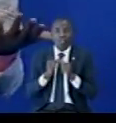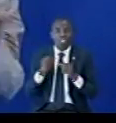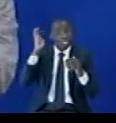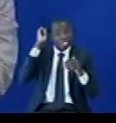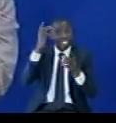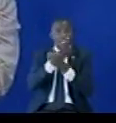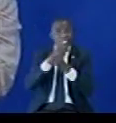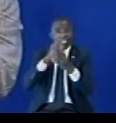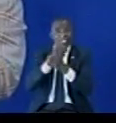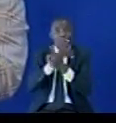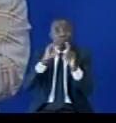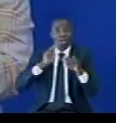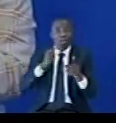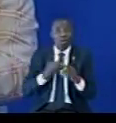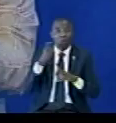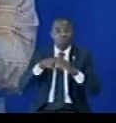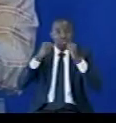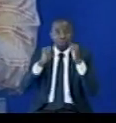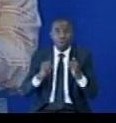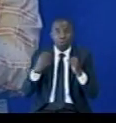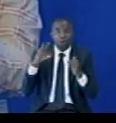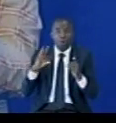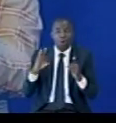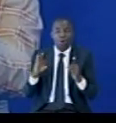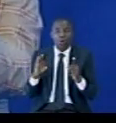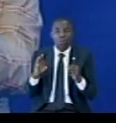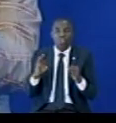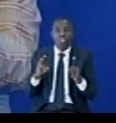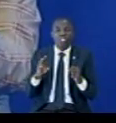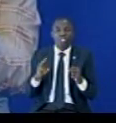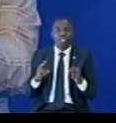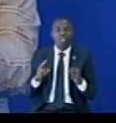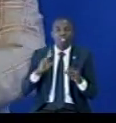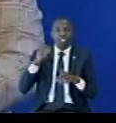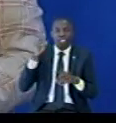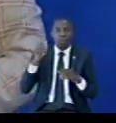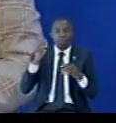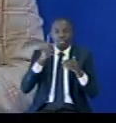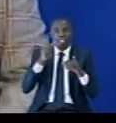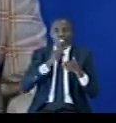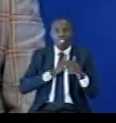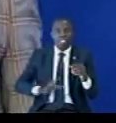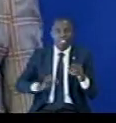us from the power of darkness, and he translates us